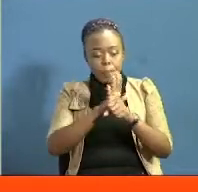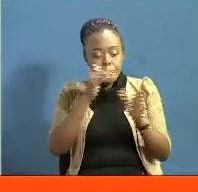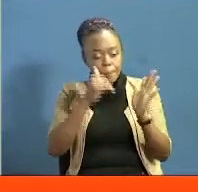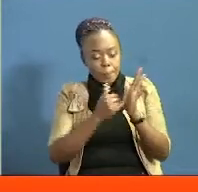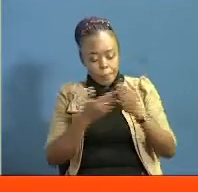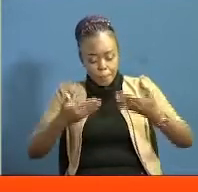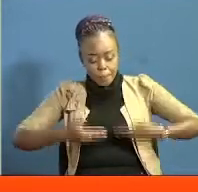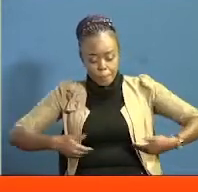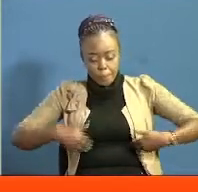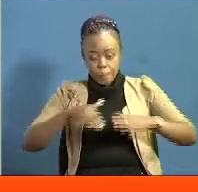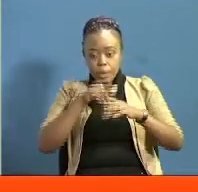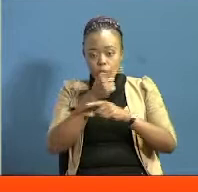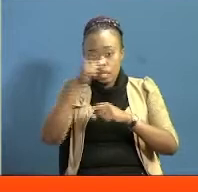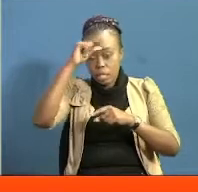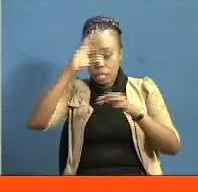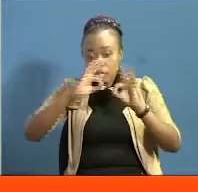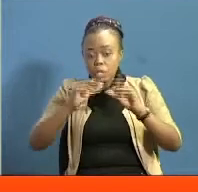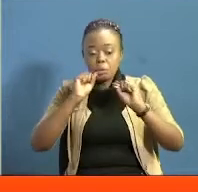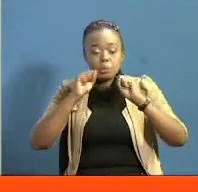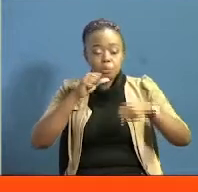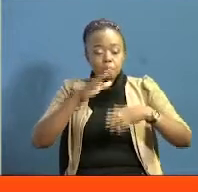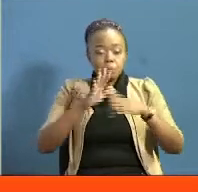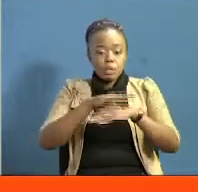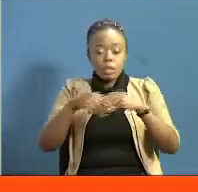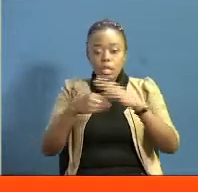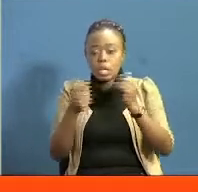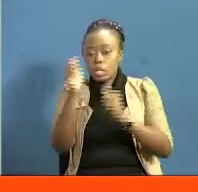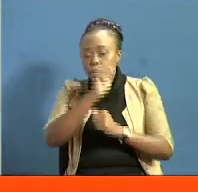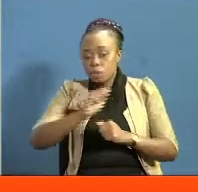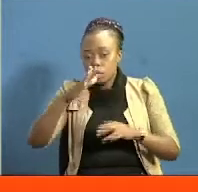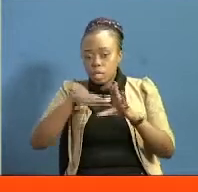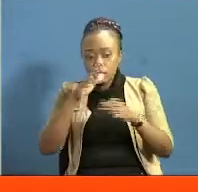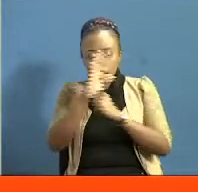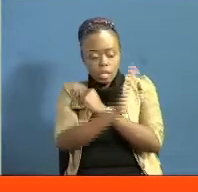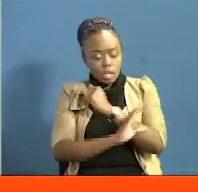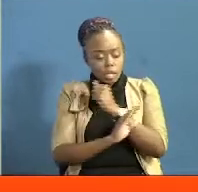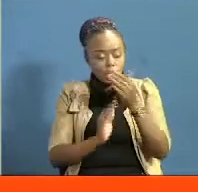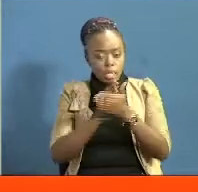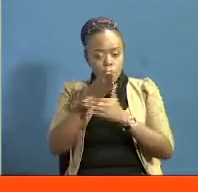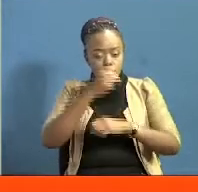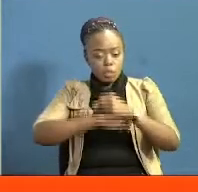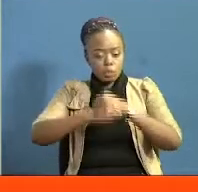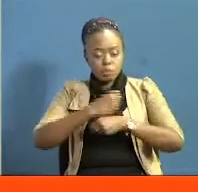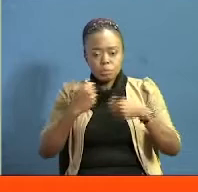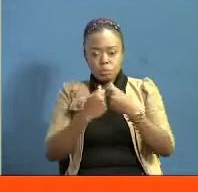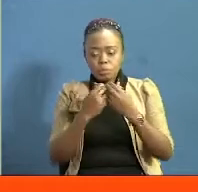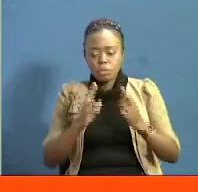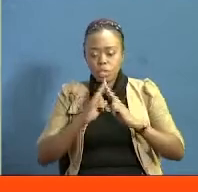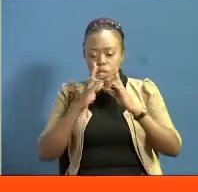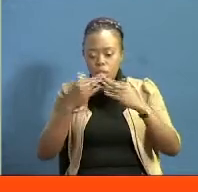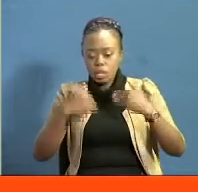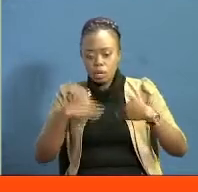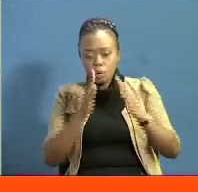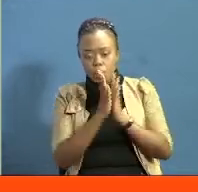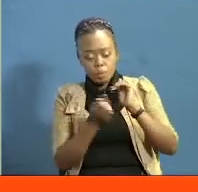young people in his government if he will be given the opportunity to rule the country in the next year elections. Our reporter George Mapesa